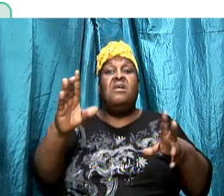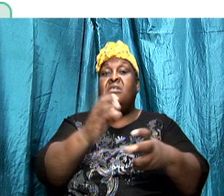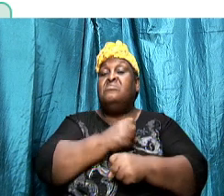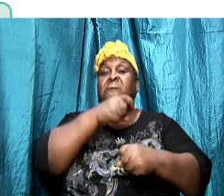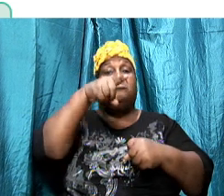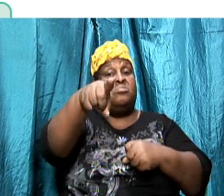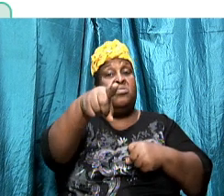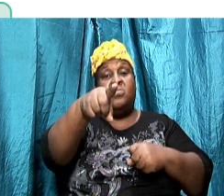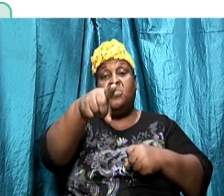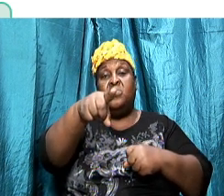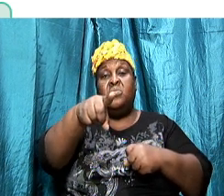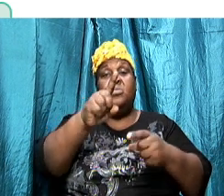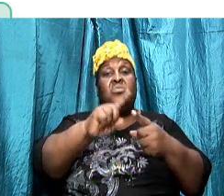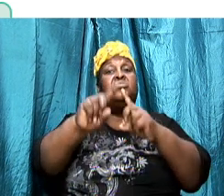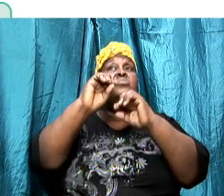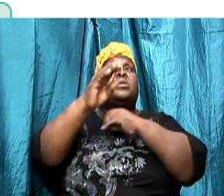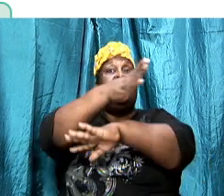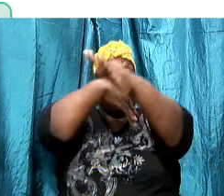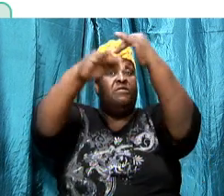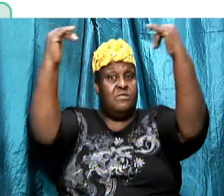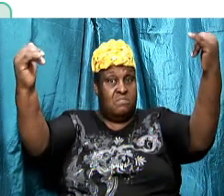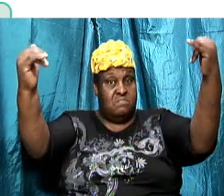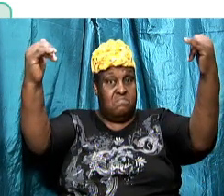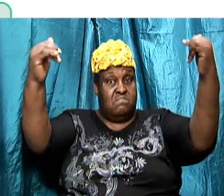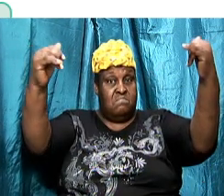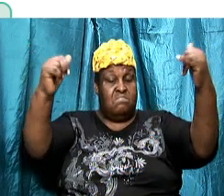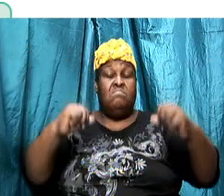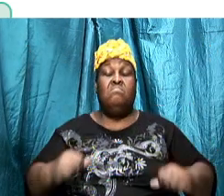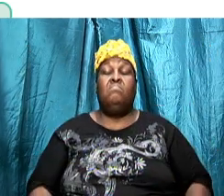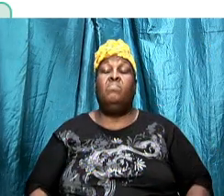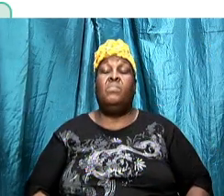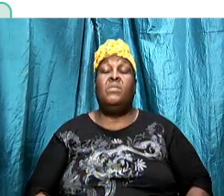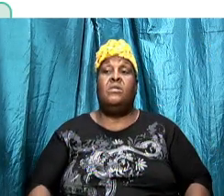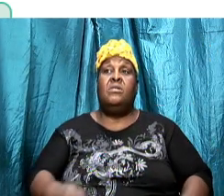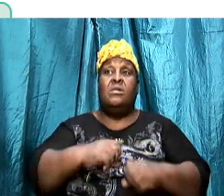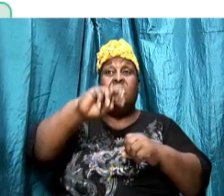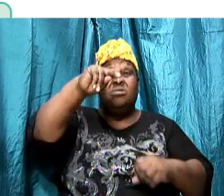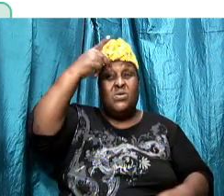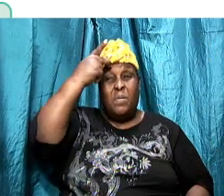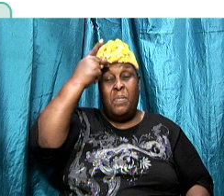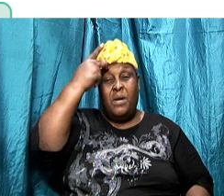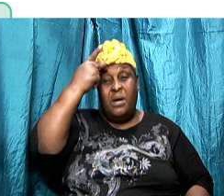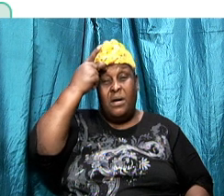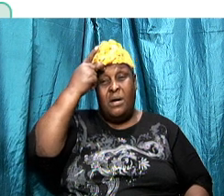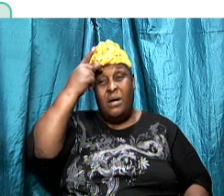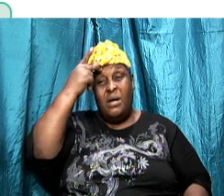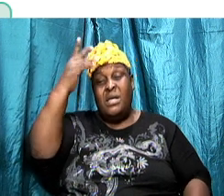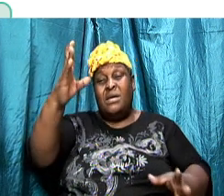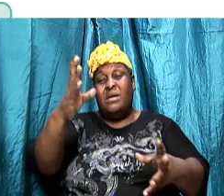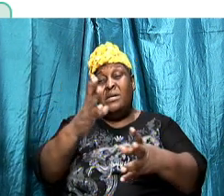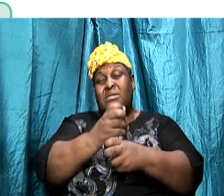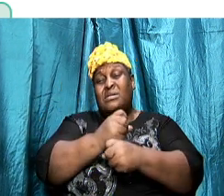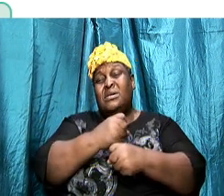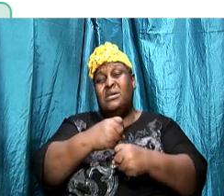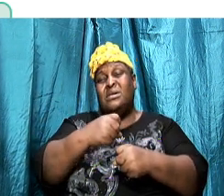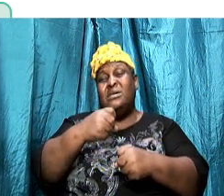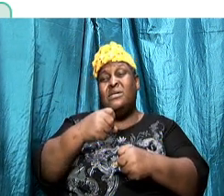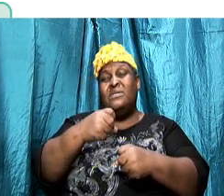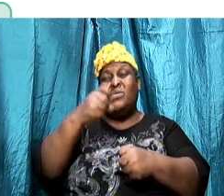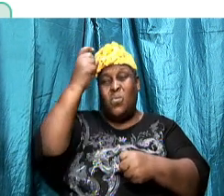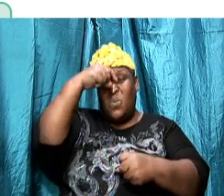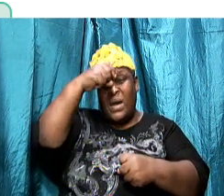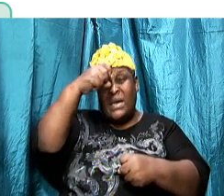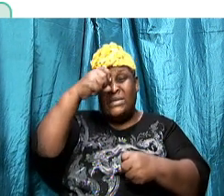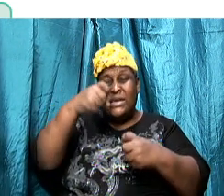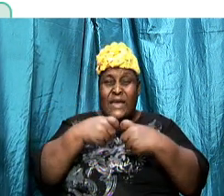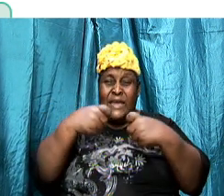world. You know? And so he went on to speak about that God, he take the wise in his craftiness.